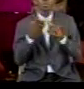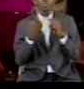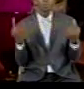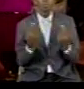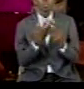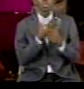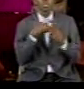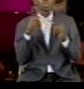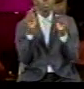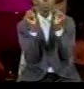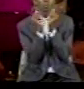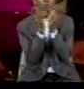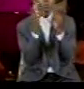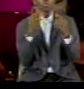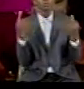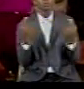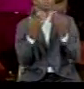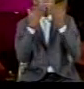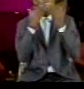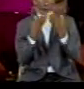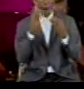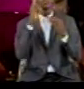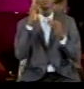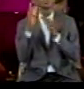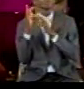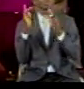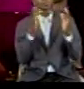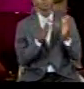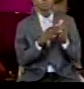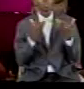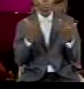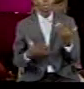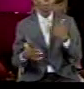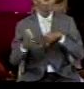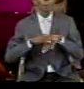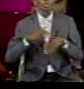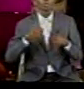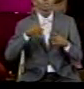sin. Thank you, Jesus. Is back to the state overseer.